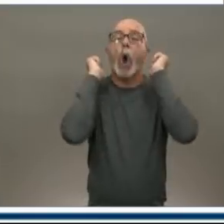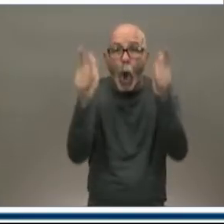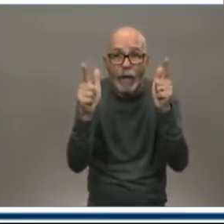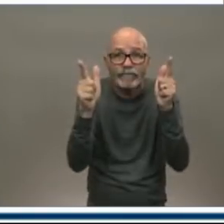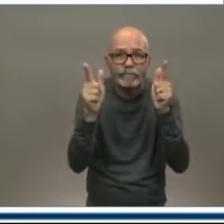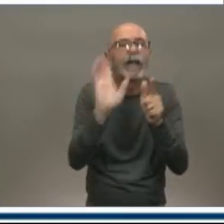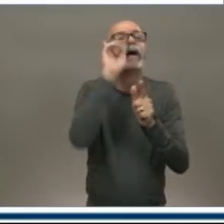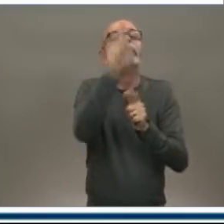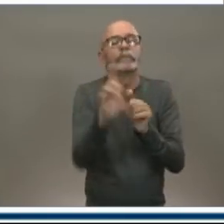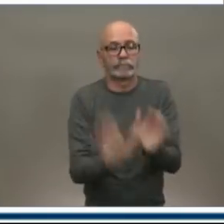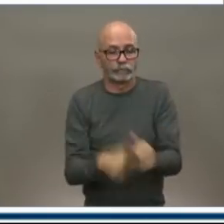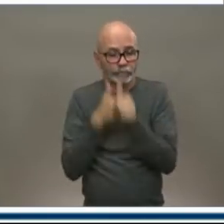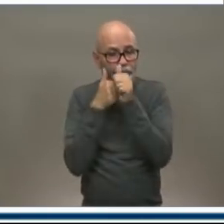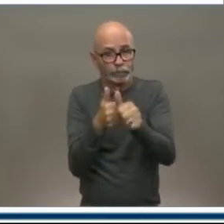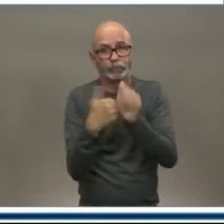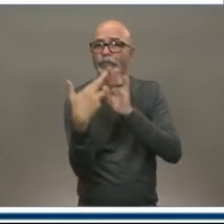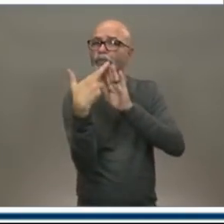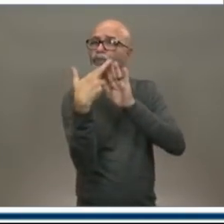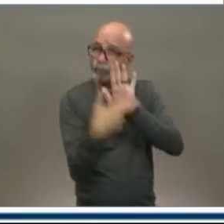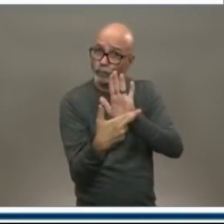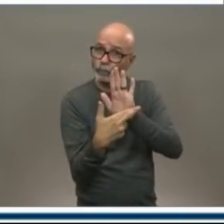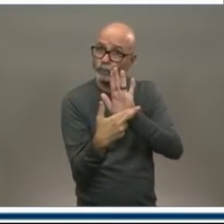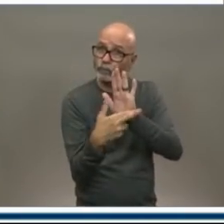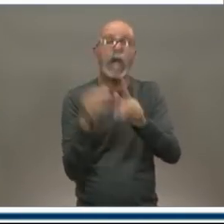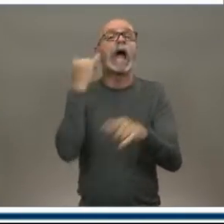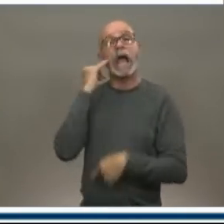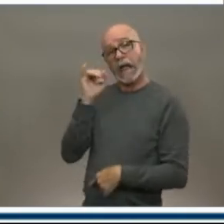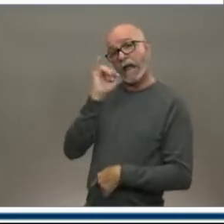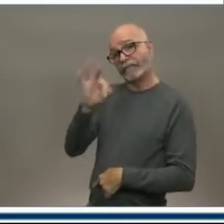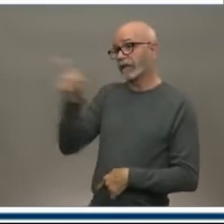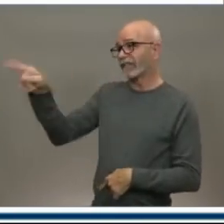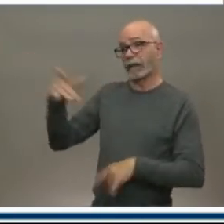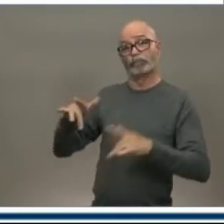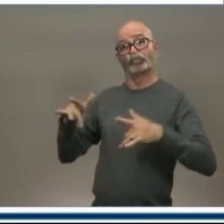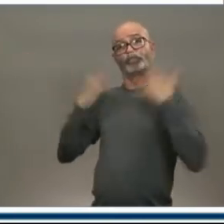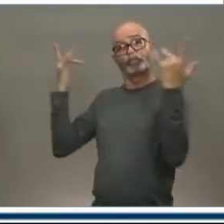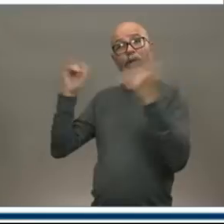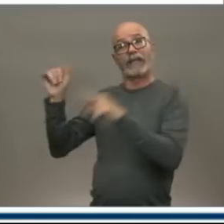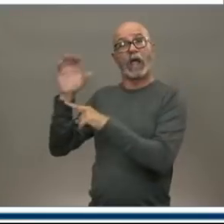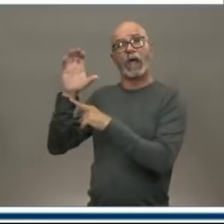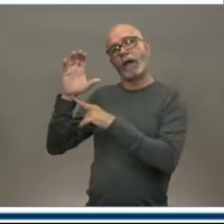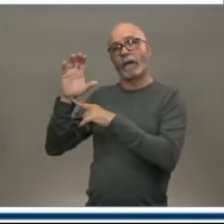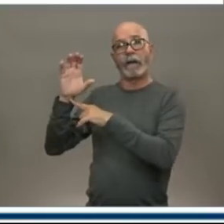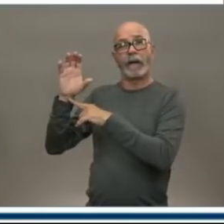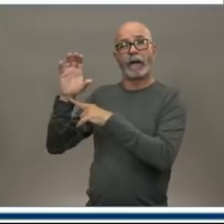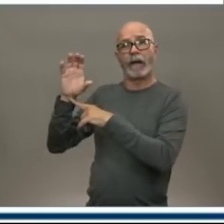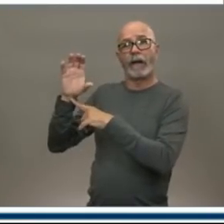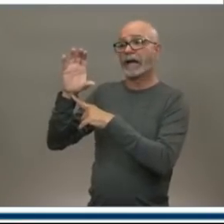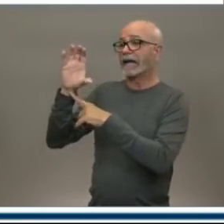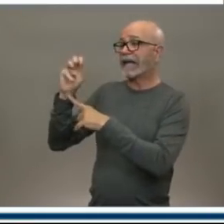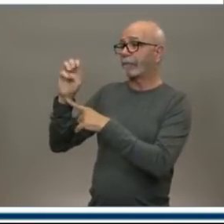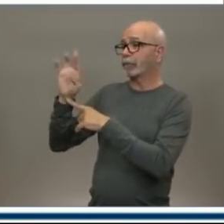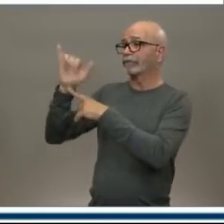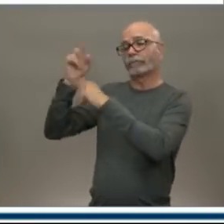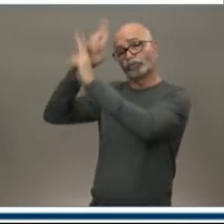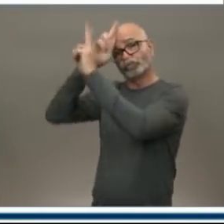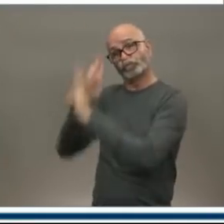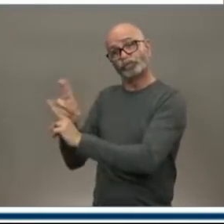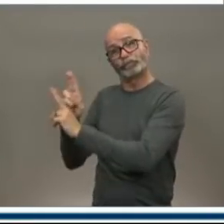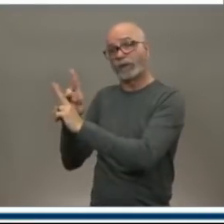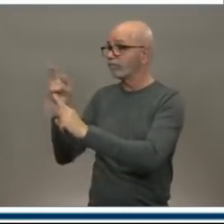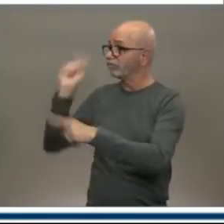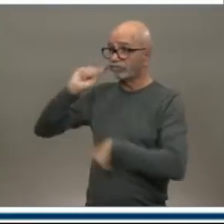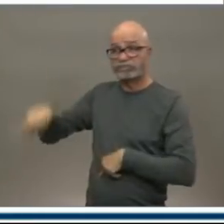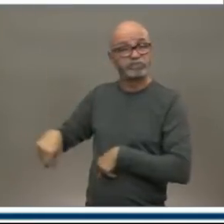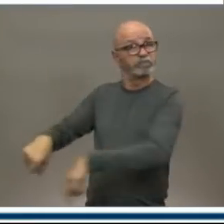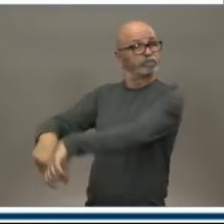So if the things didn't happen as they should have at that ceremony, we need to pay attention to that. And the people running that